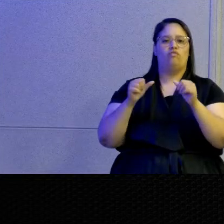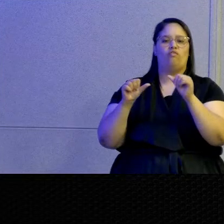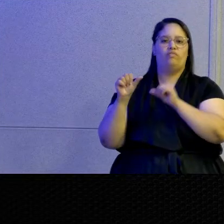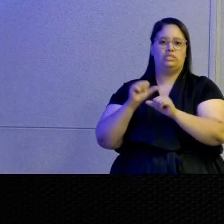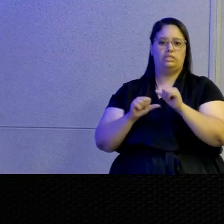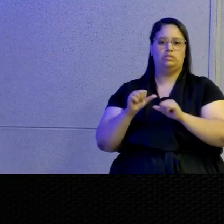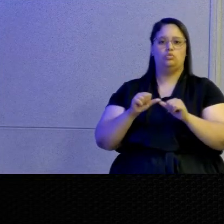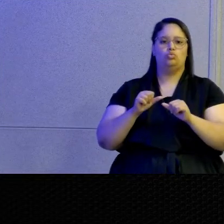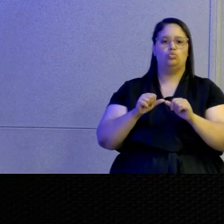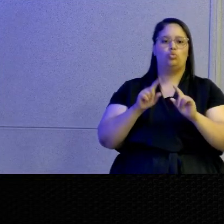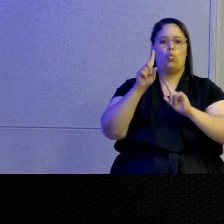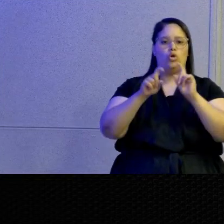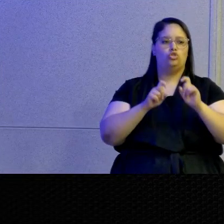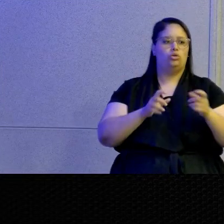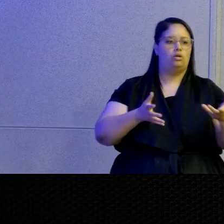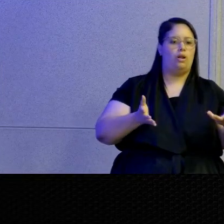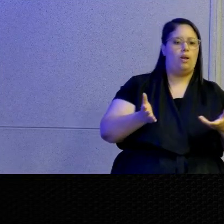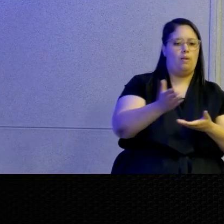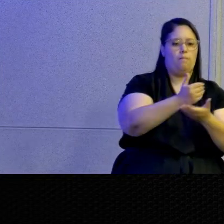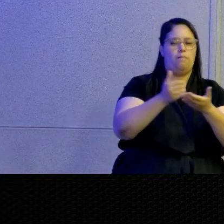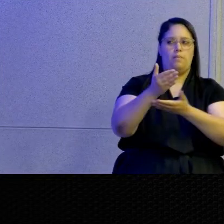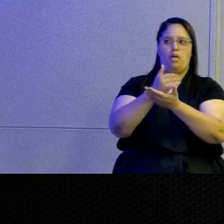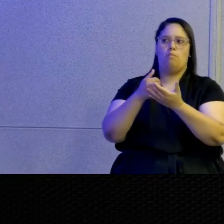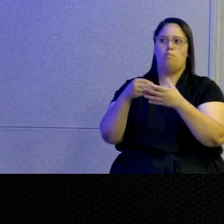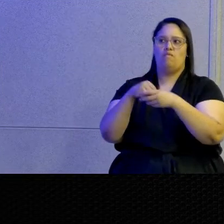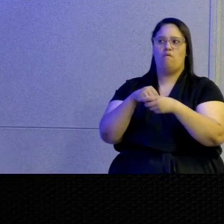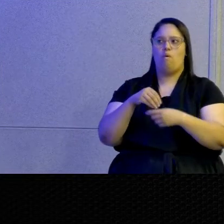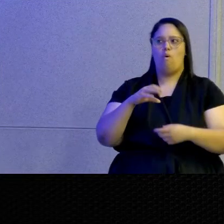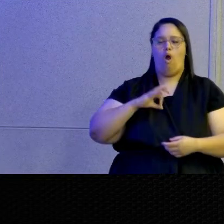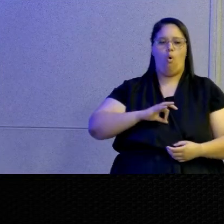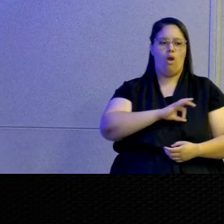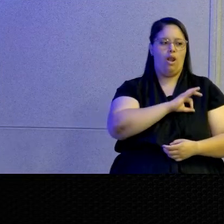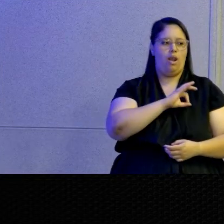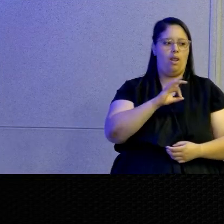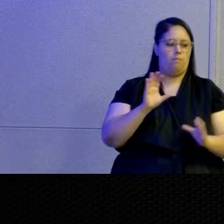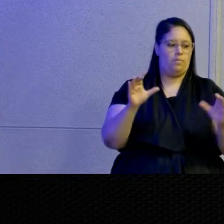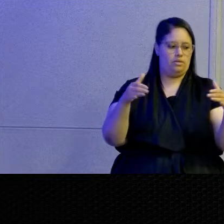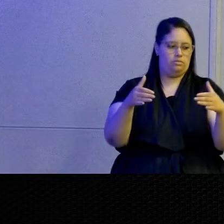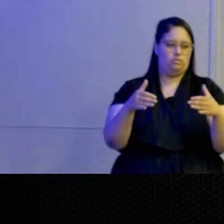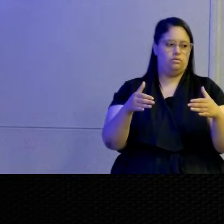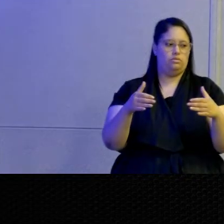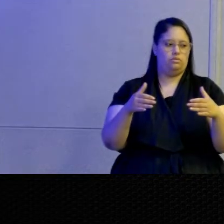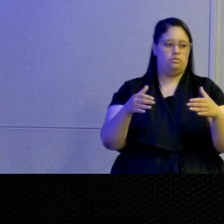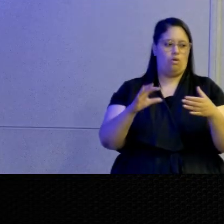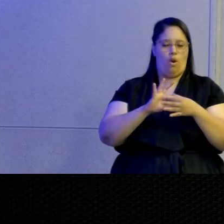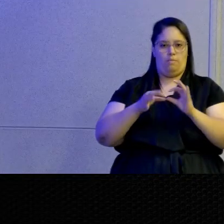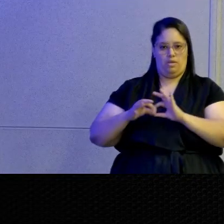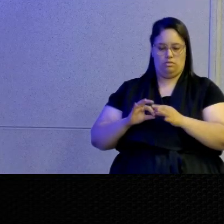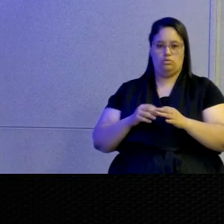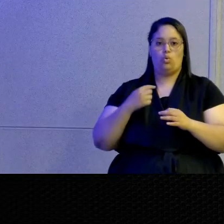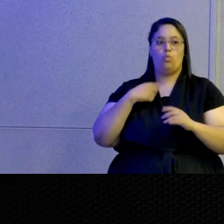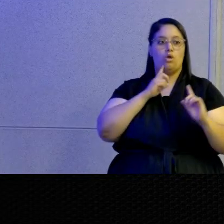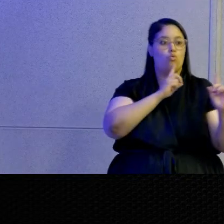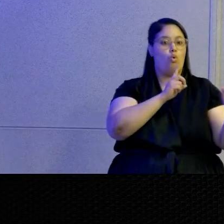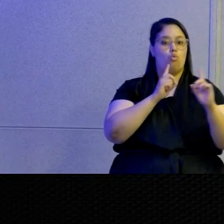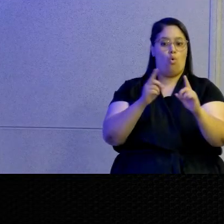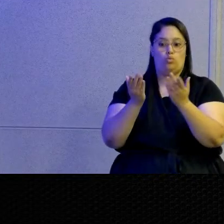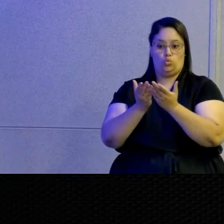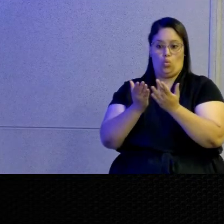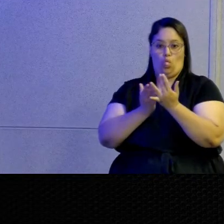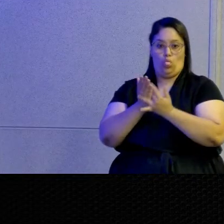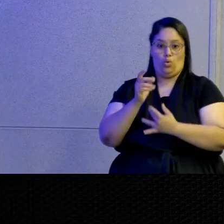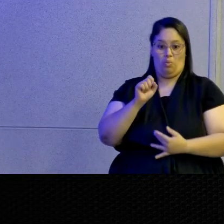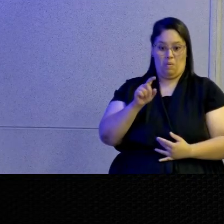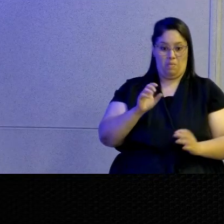Olympiad. And we go to schools and conduct this Olympiad. And through this Olympiad,